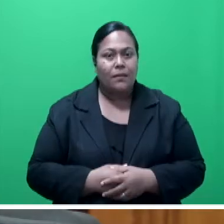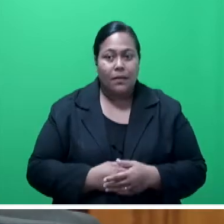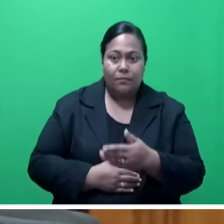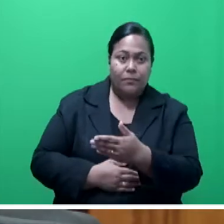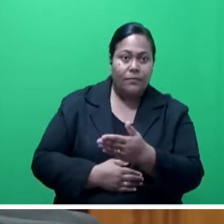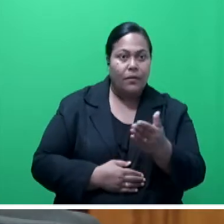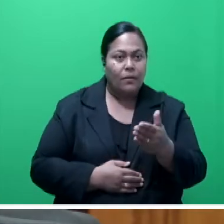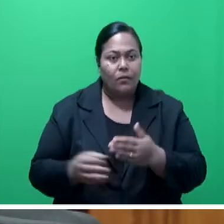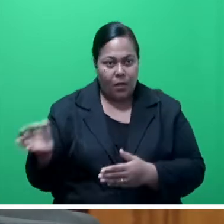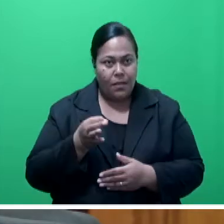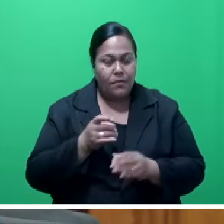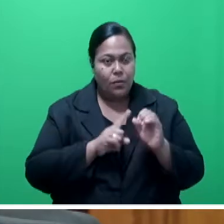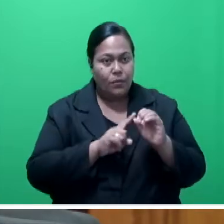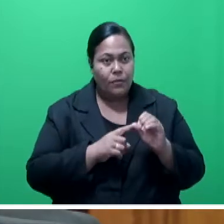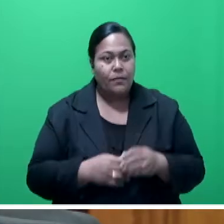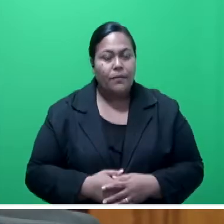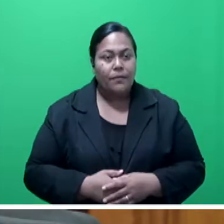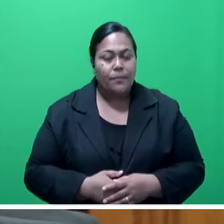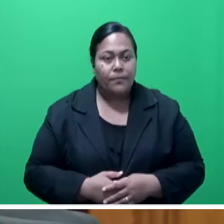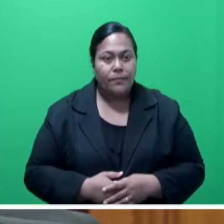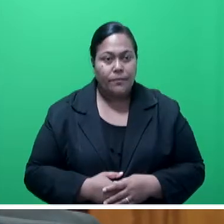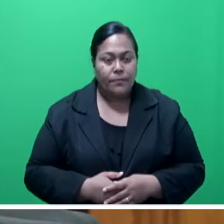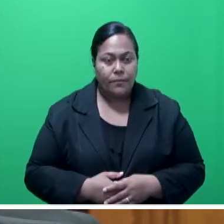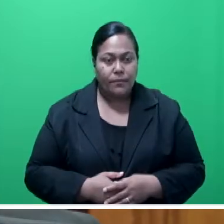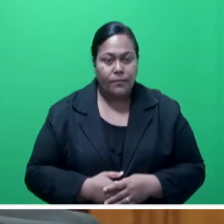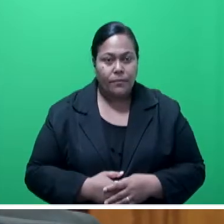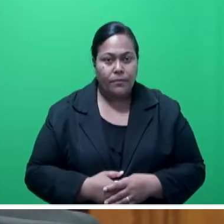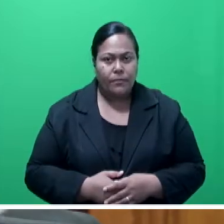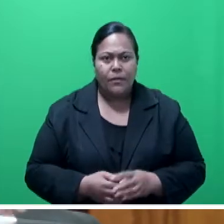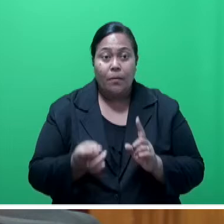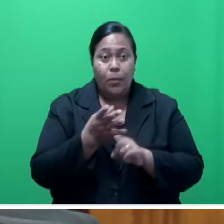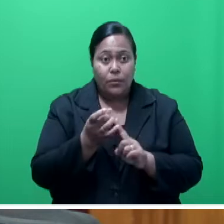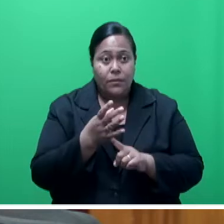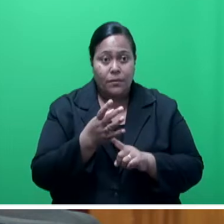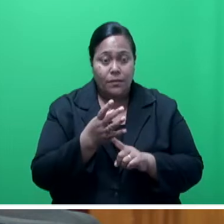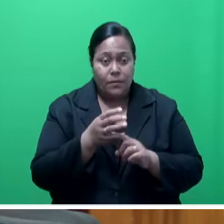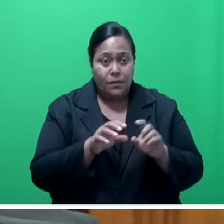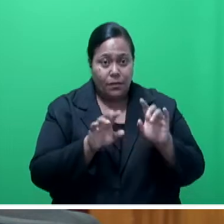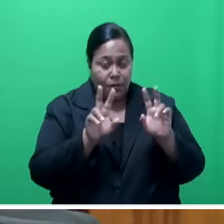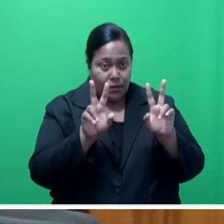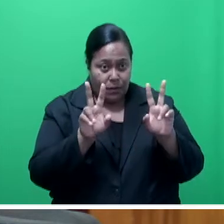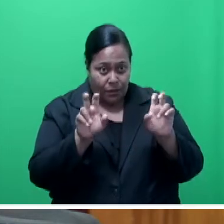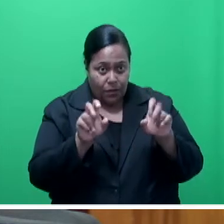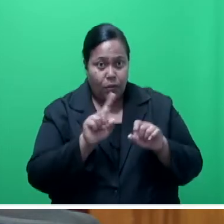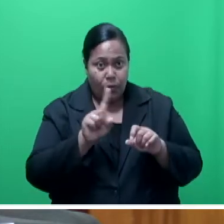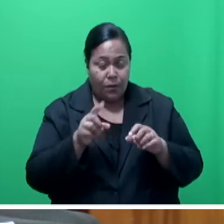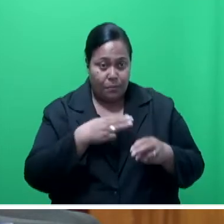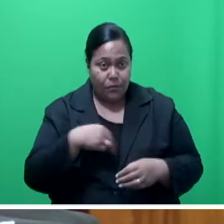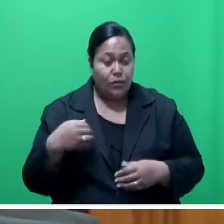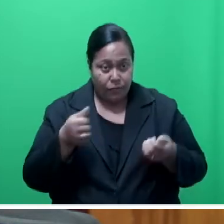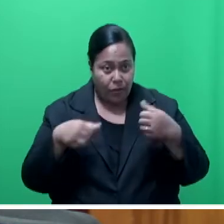across. Mr. Speaker, a critical component of Ministry of Agriculture's Strategic Development